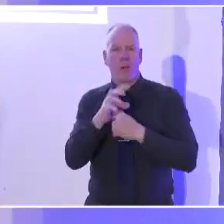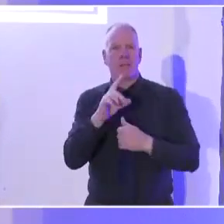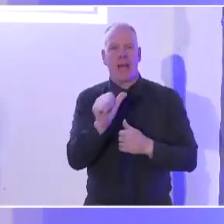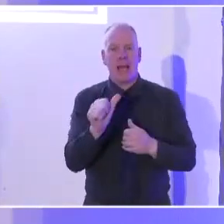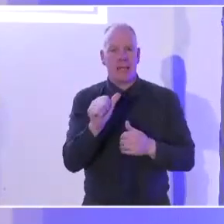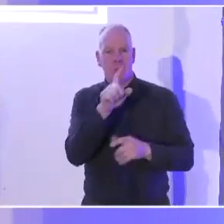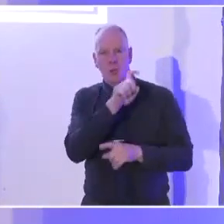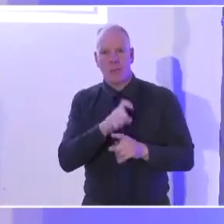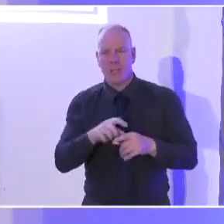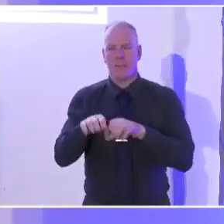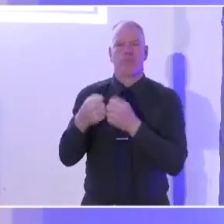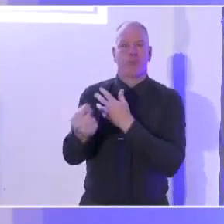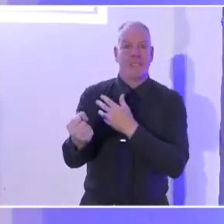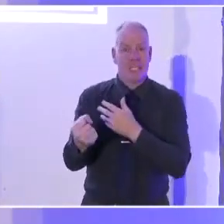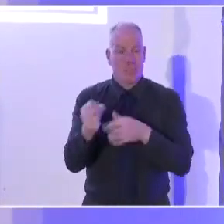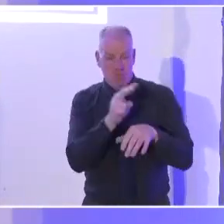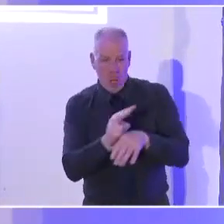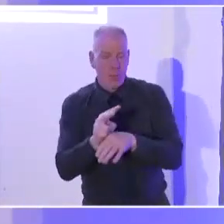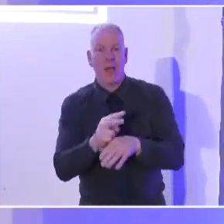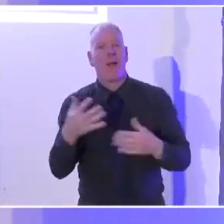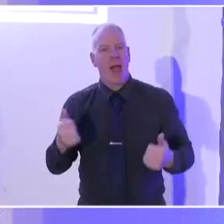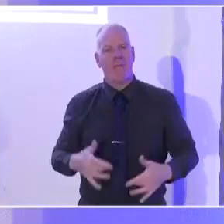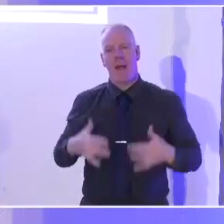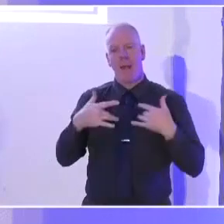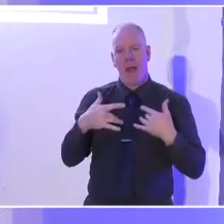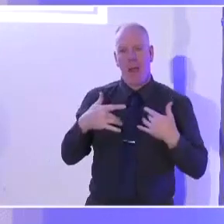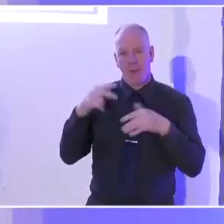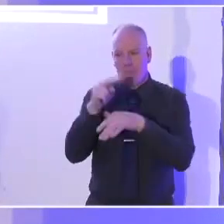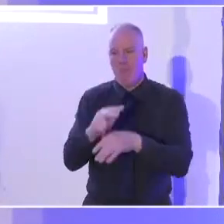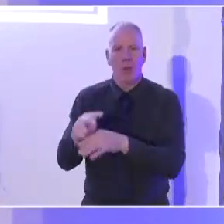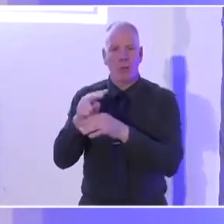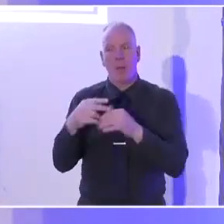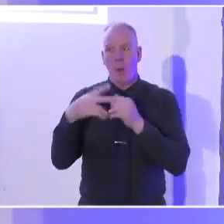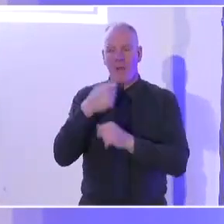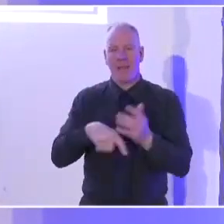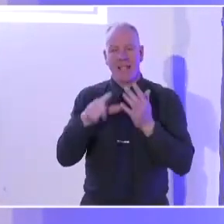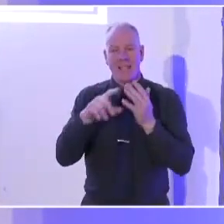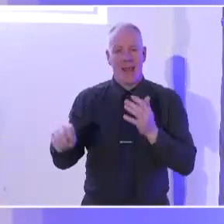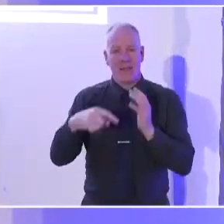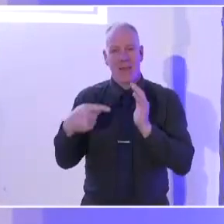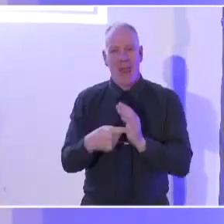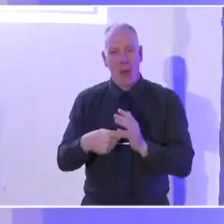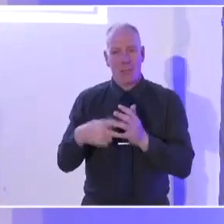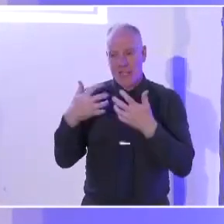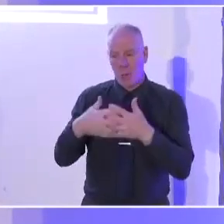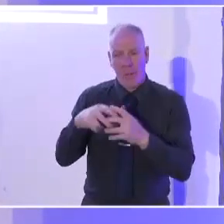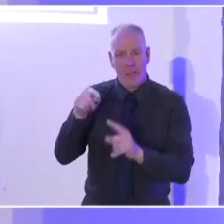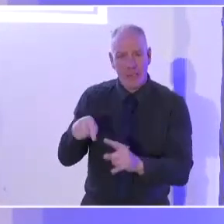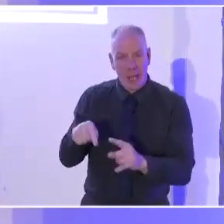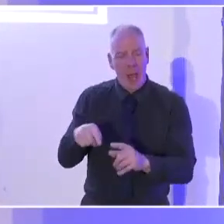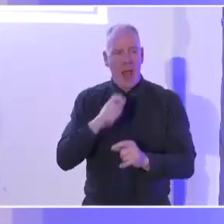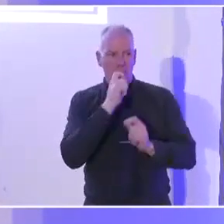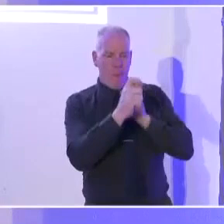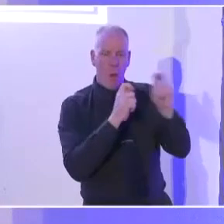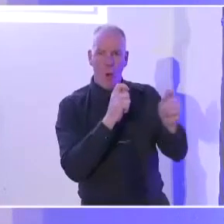had live monitoring and forensic tools on over 70,000 devices. And they also had reported the breach to a